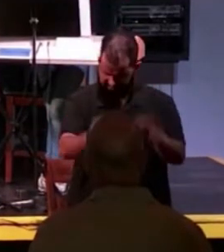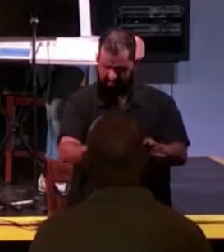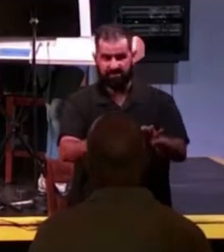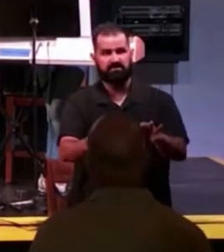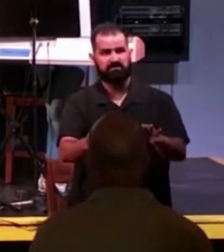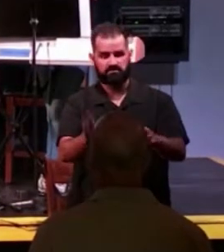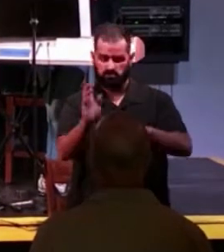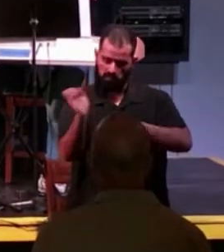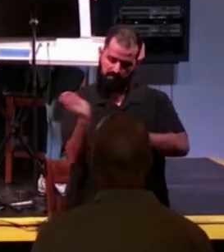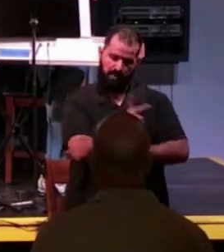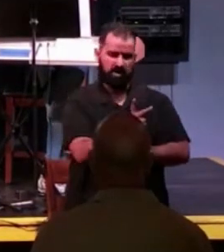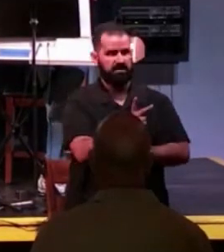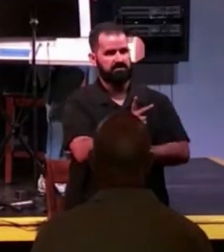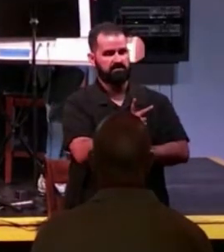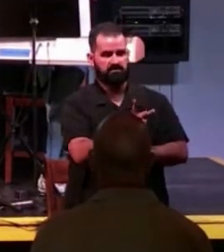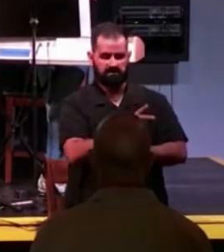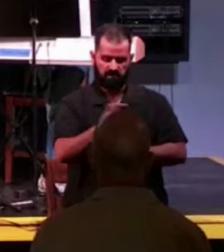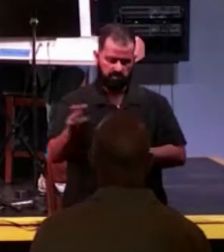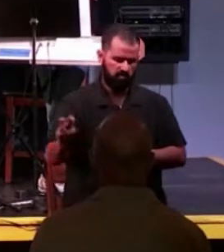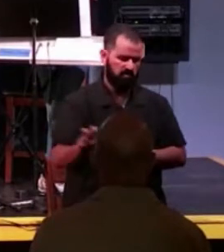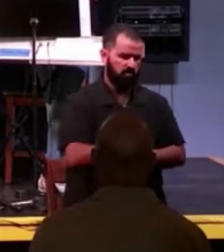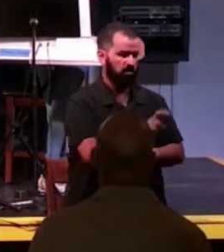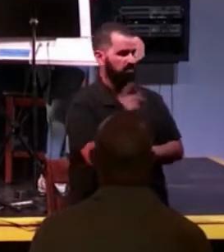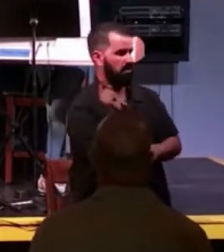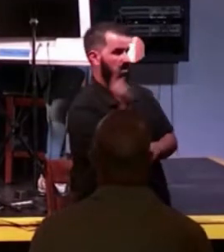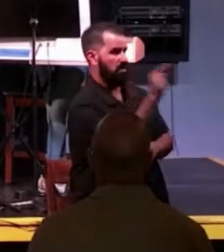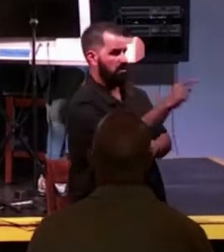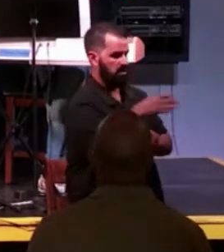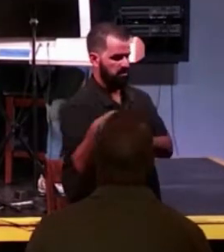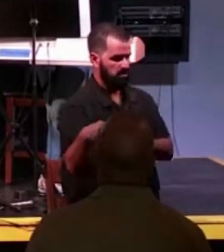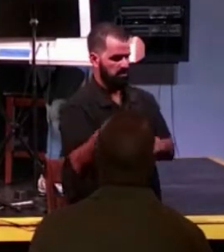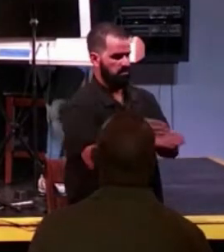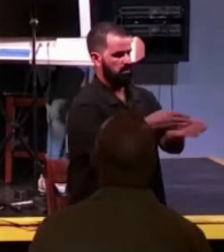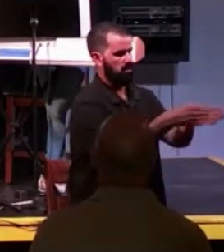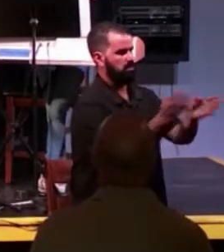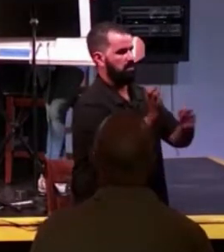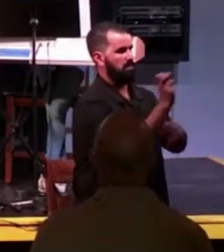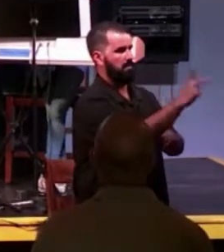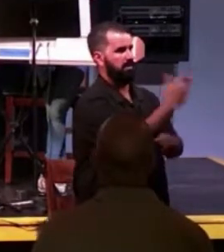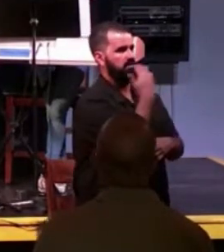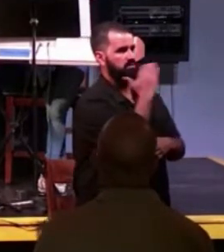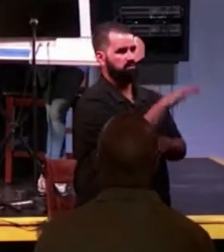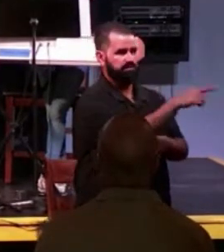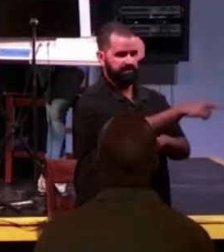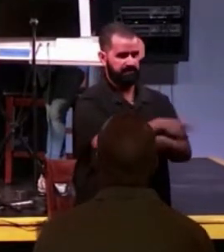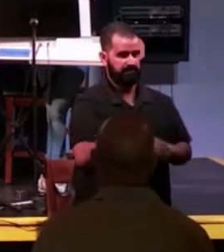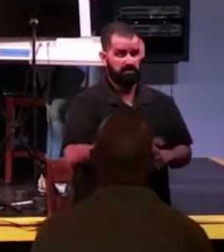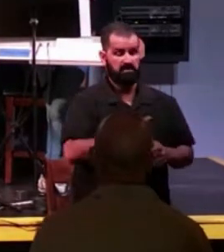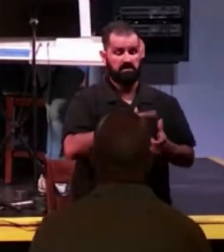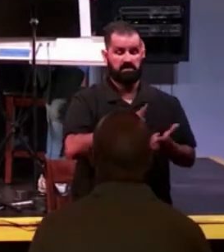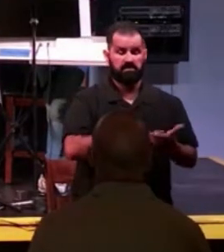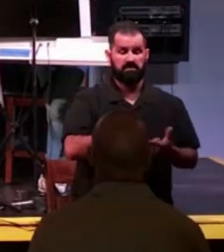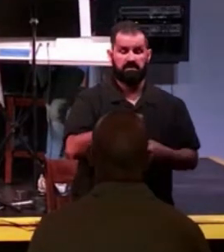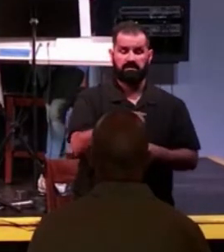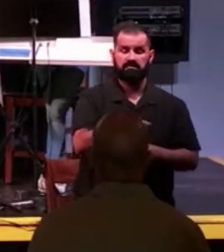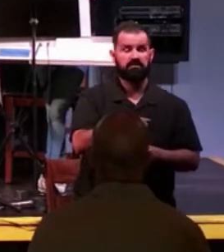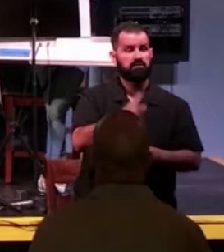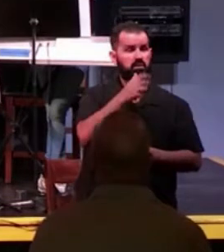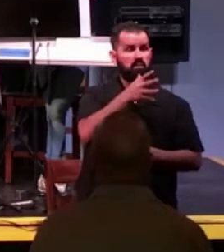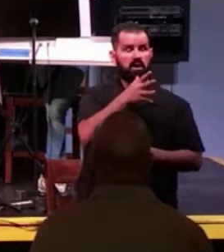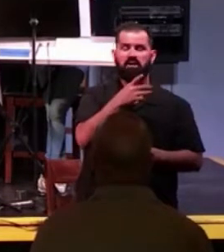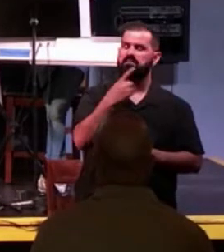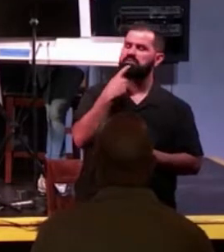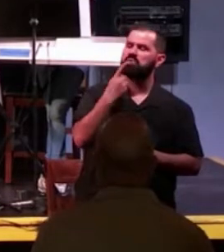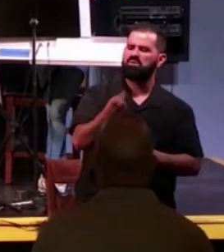out on the road that would take them back to the land of Judah. Then Naomi said to her daughter-in-law, go